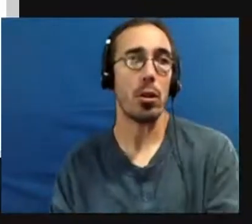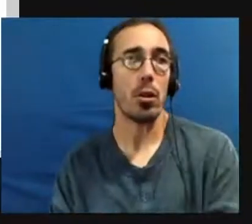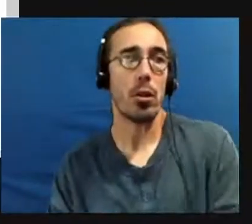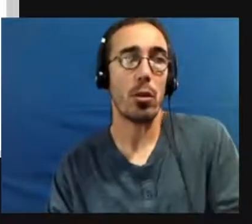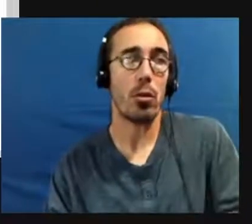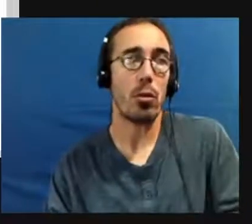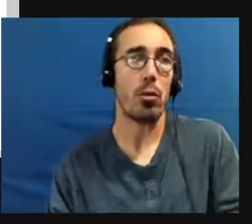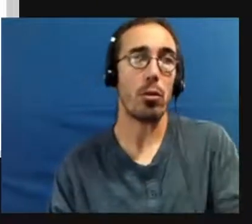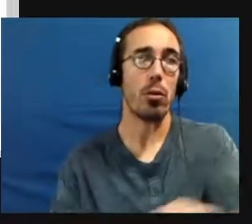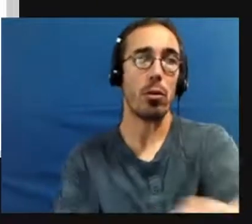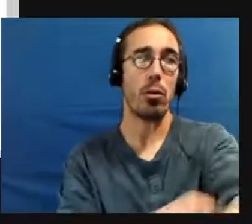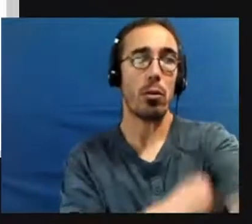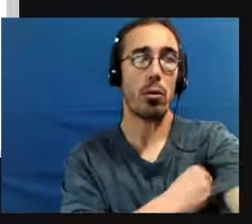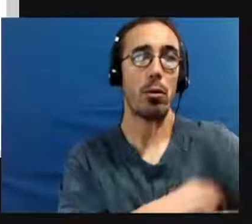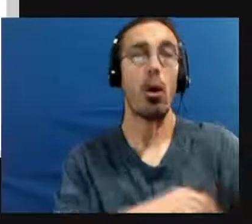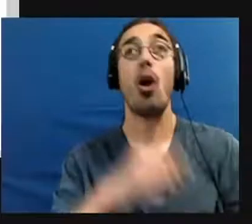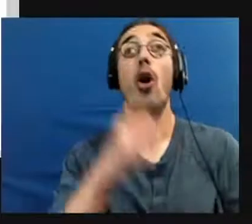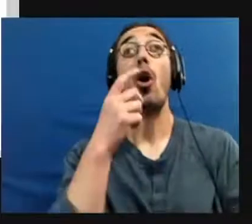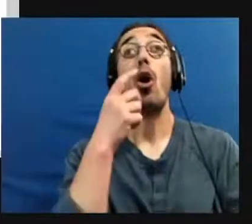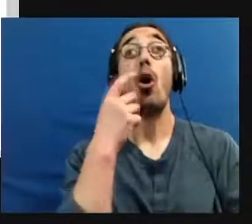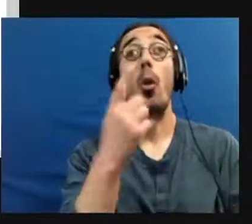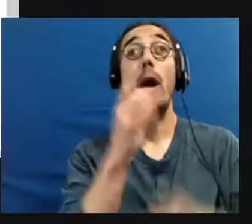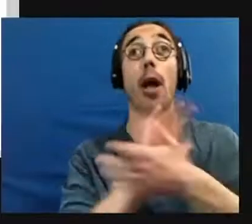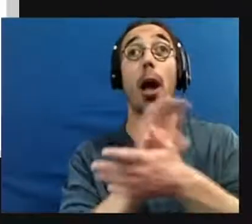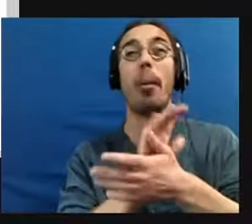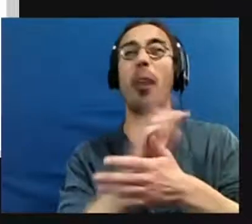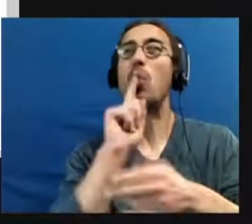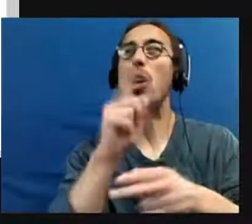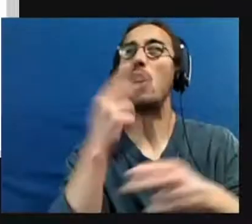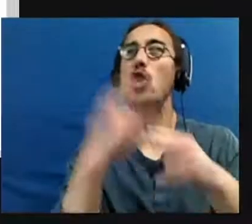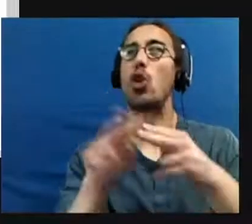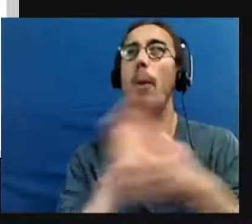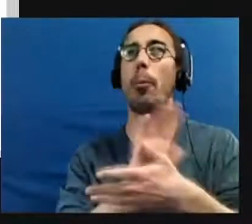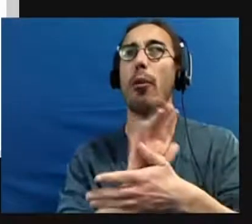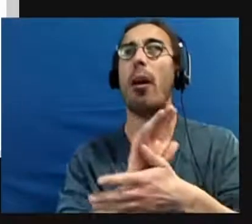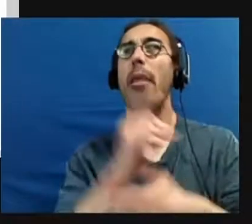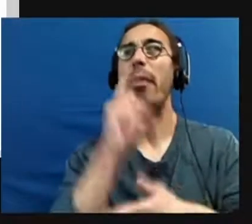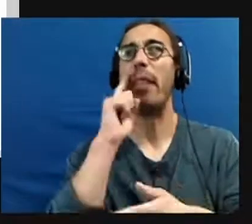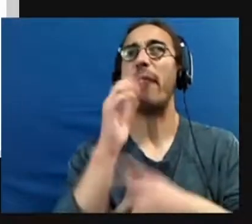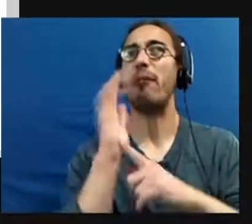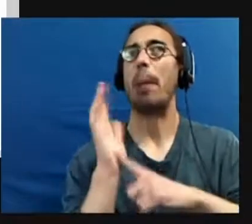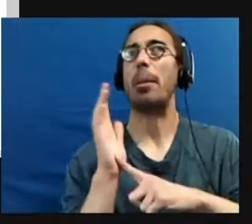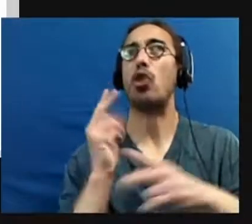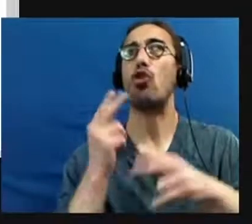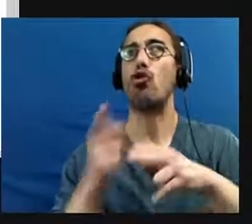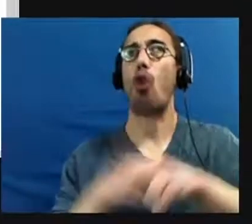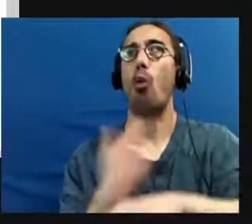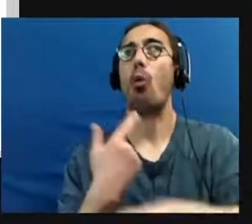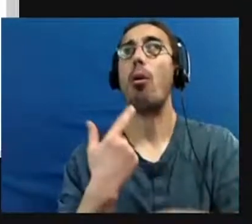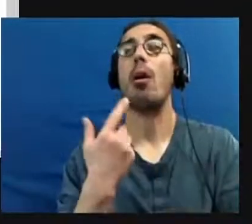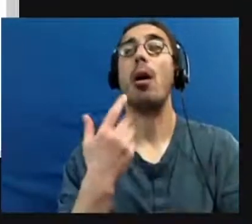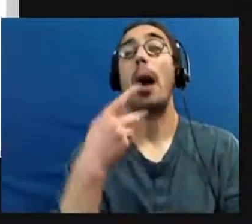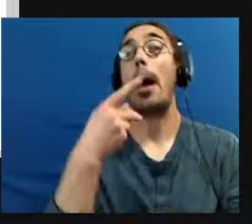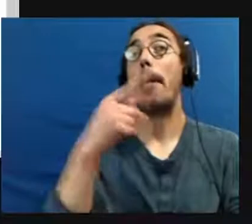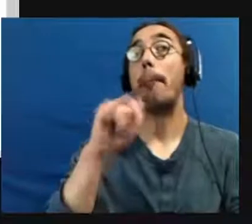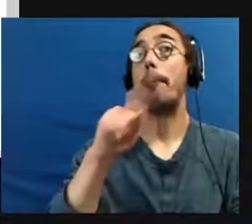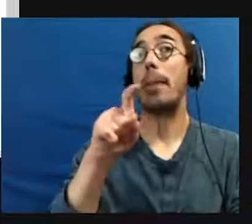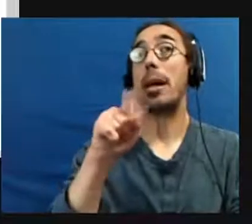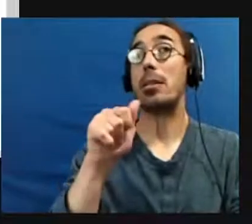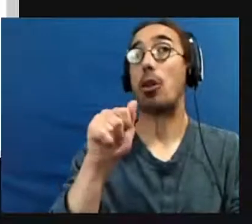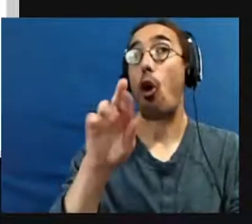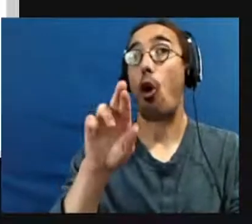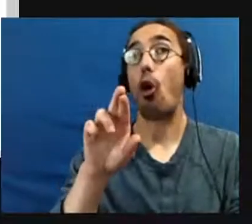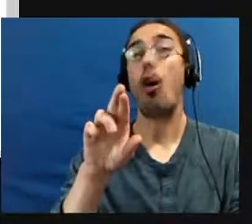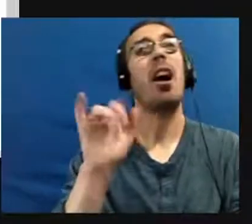So one movie, really it's a short film, I think it's maybe 5 minutes long, that the Pixar